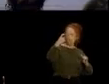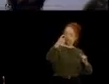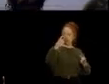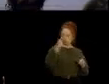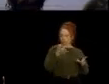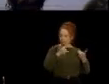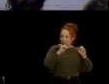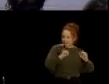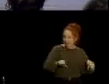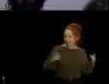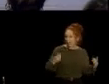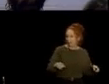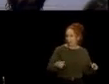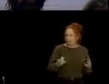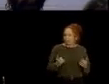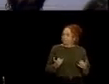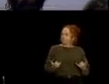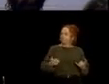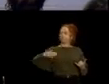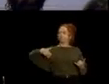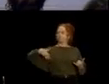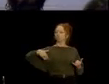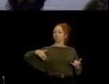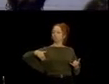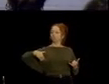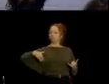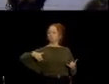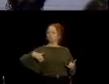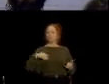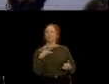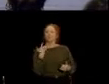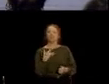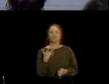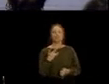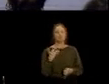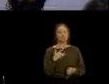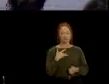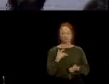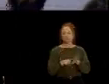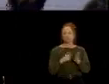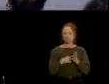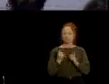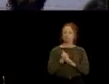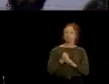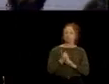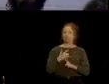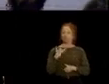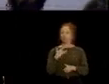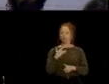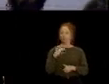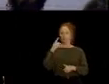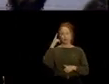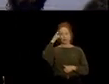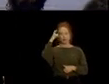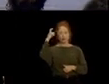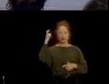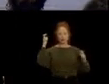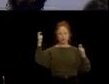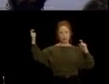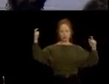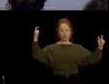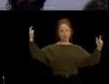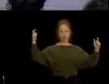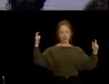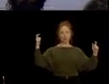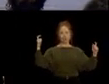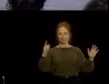not happening right now. And so whenever I feel like I'm dreaming, you know, too big and like something doesn't happen when I want it